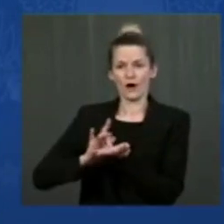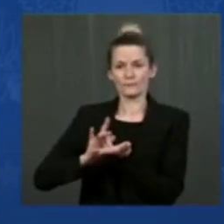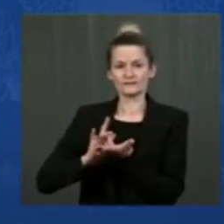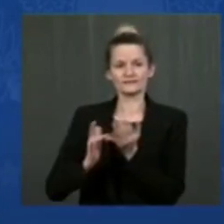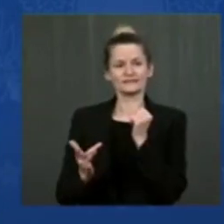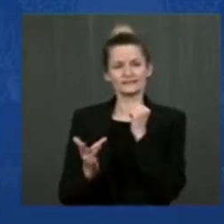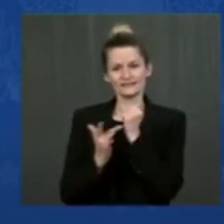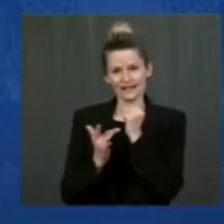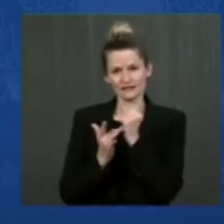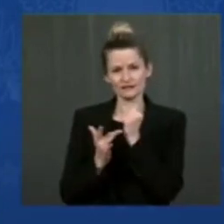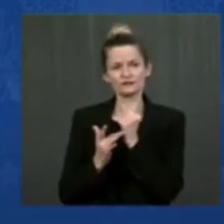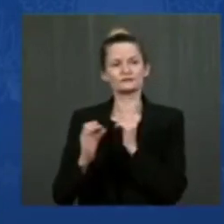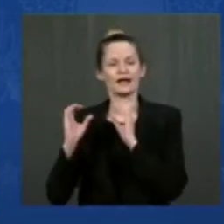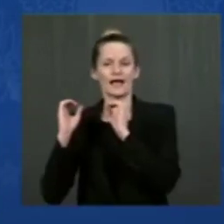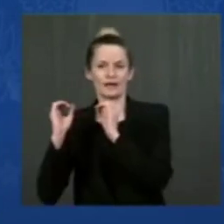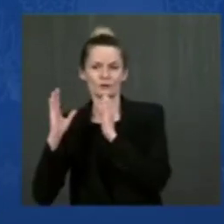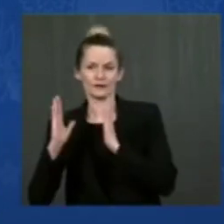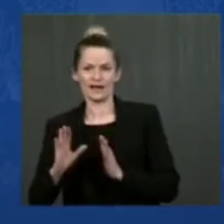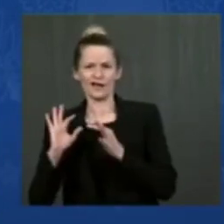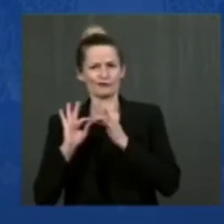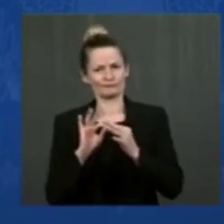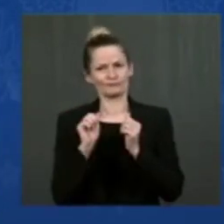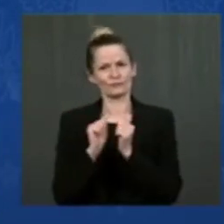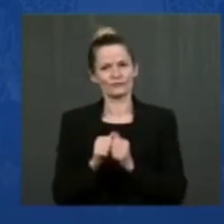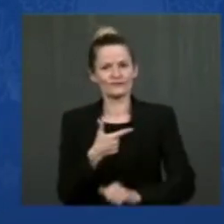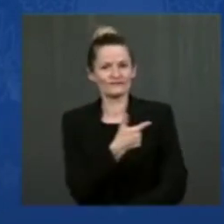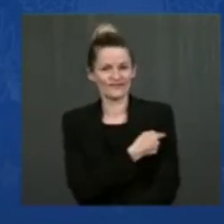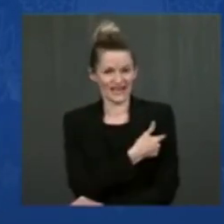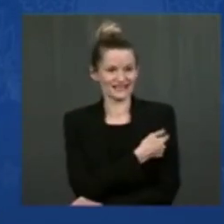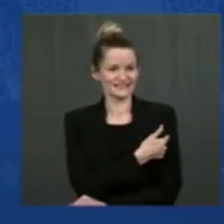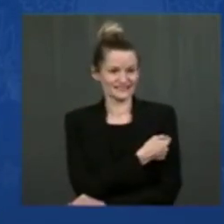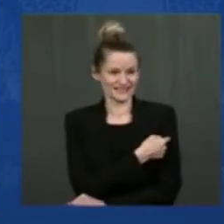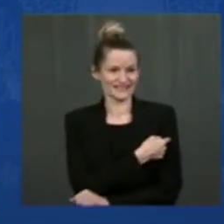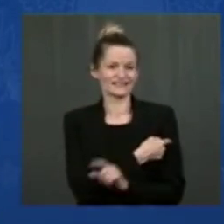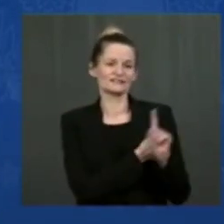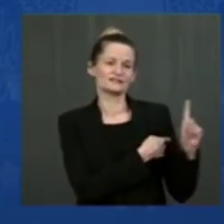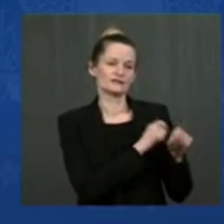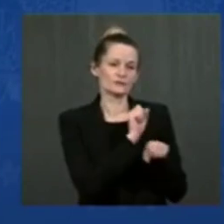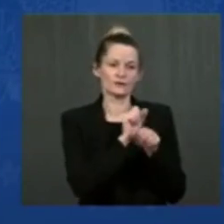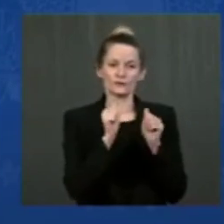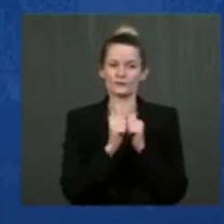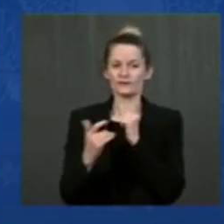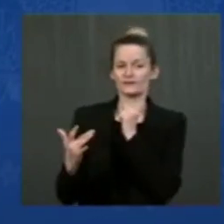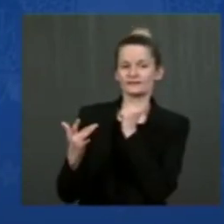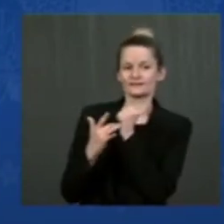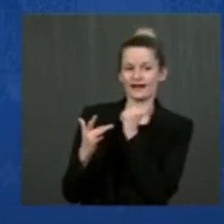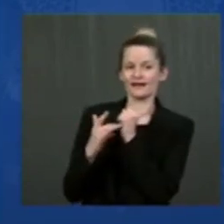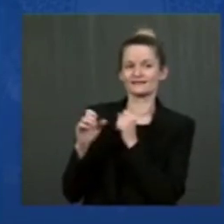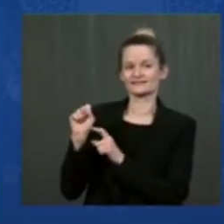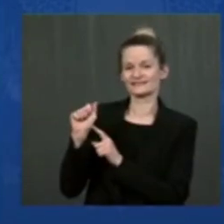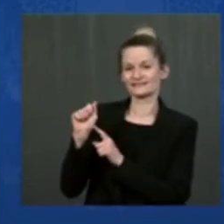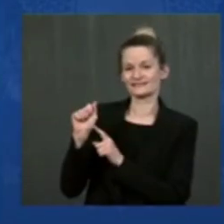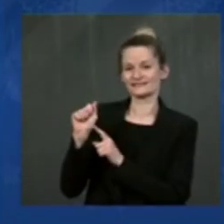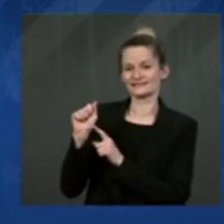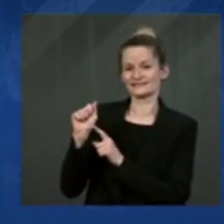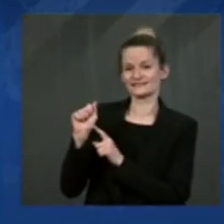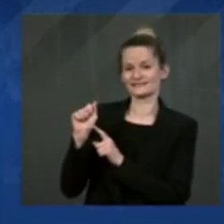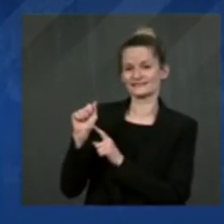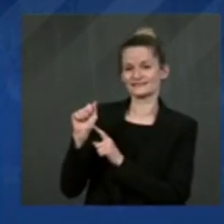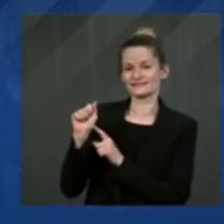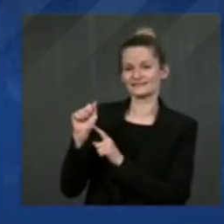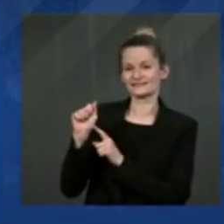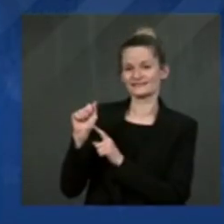the vaccine. She's a pharmacy tech at Safeway, UFCW Local 99 member. I know Mark Perez